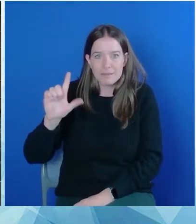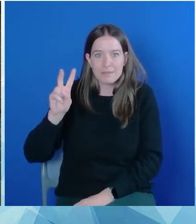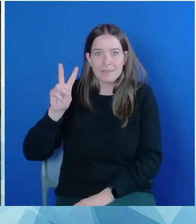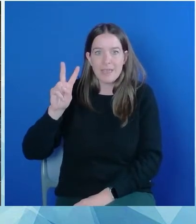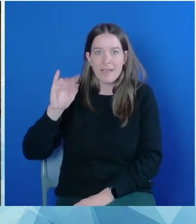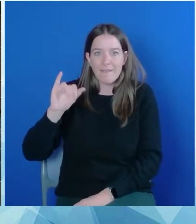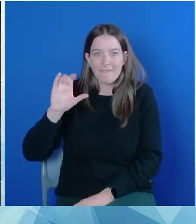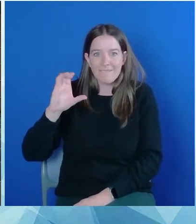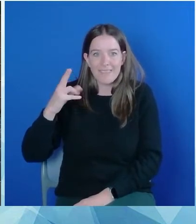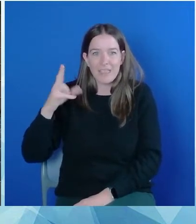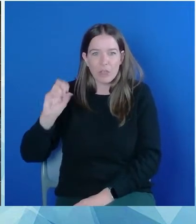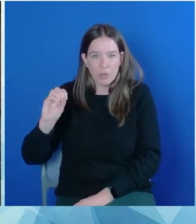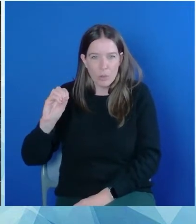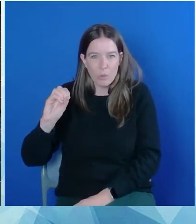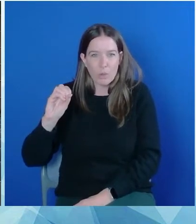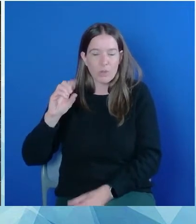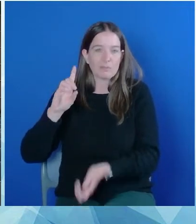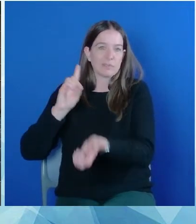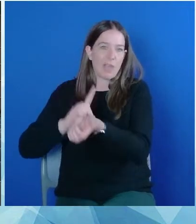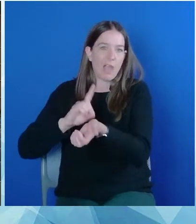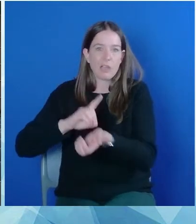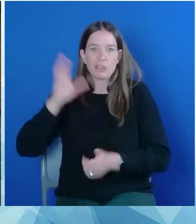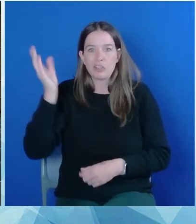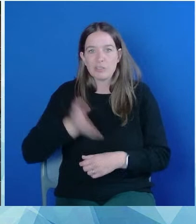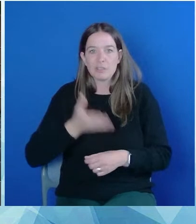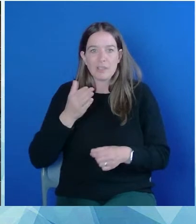Michael Delveo